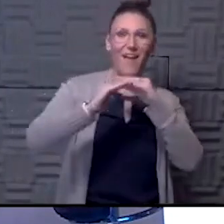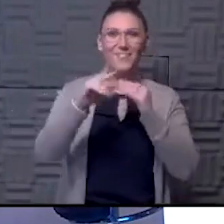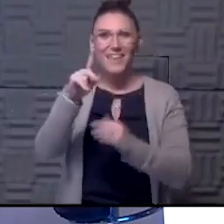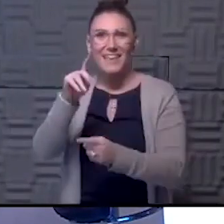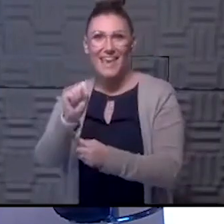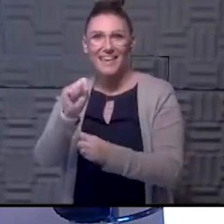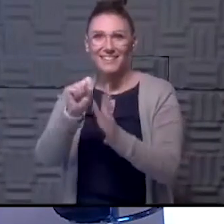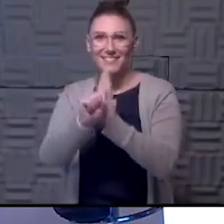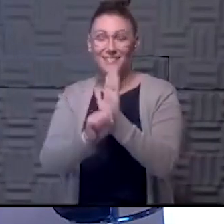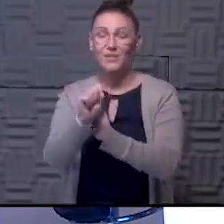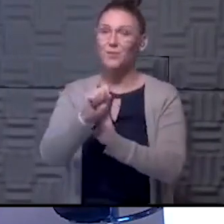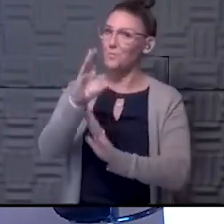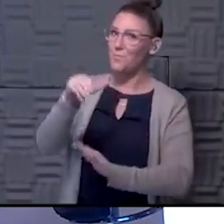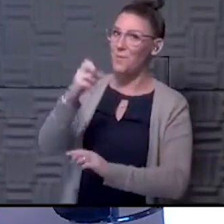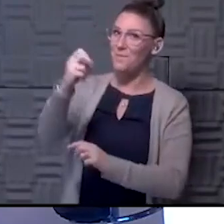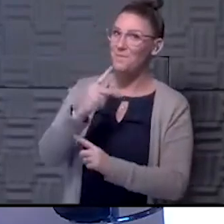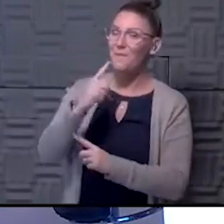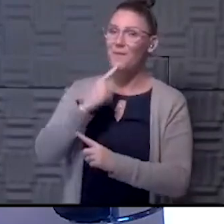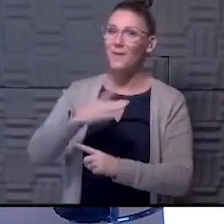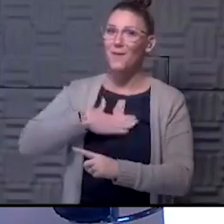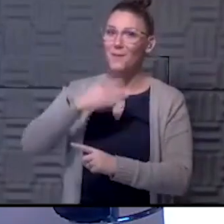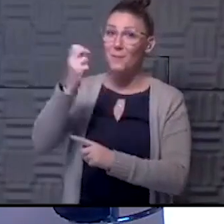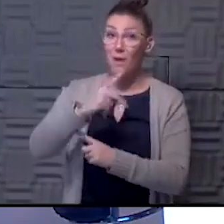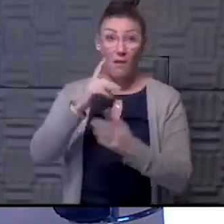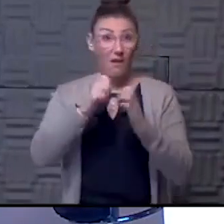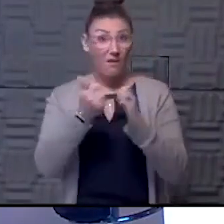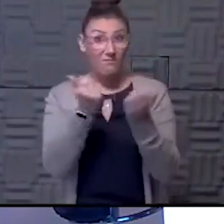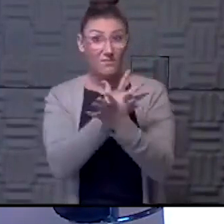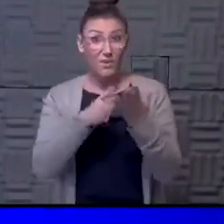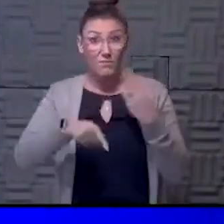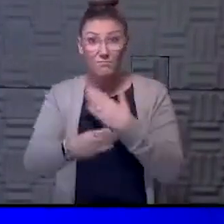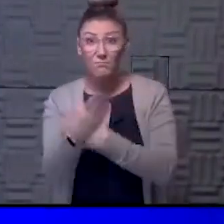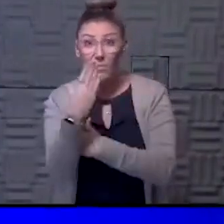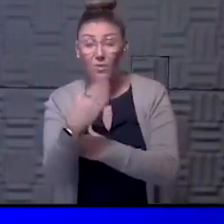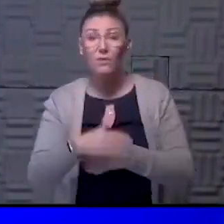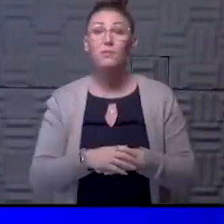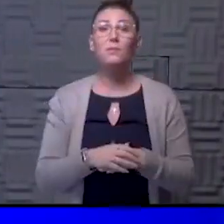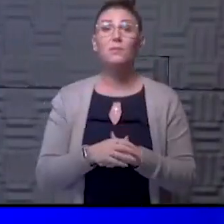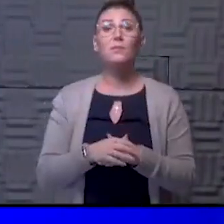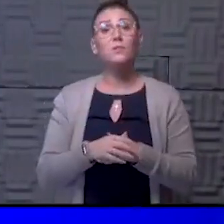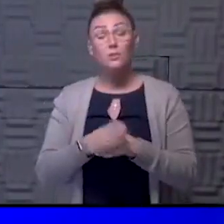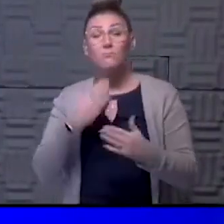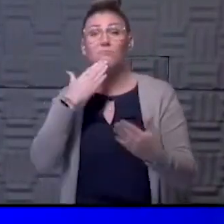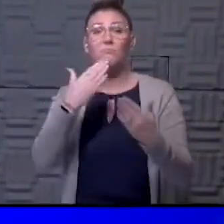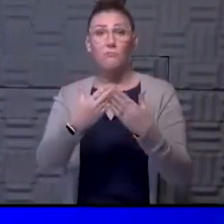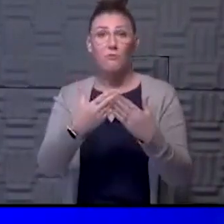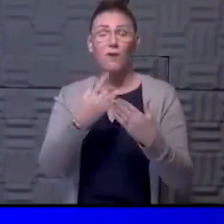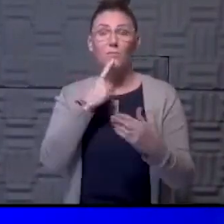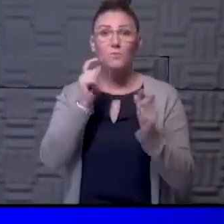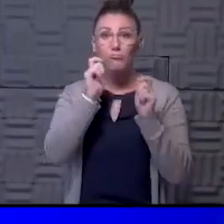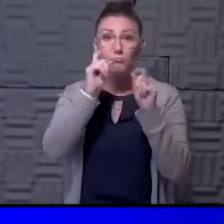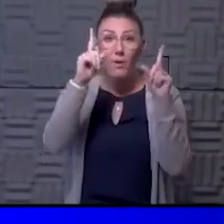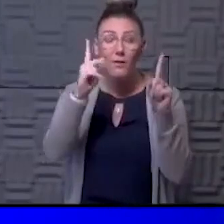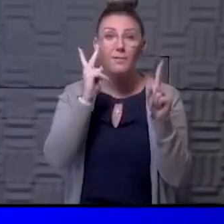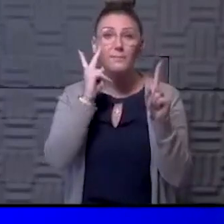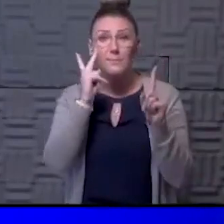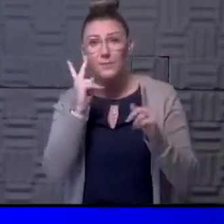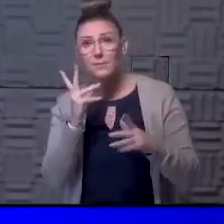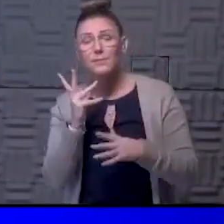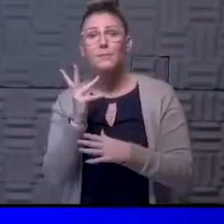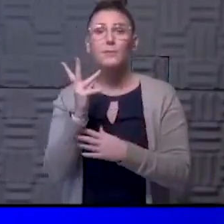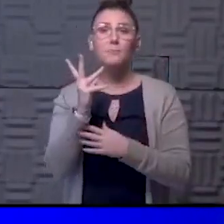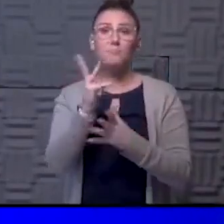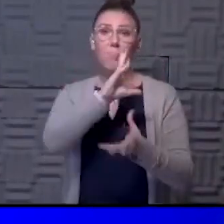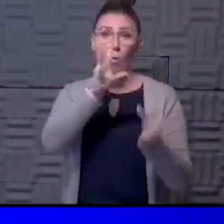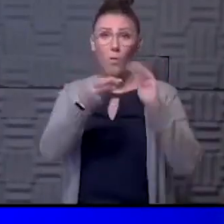So. Yeah, well, welcome back. We're glad you're back. How are things going this morning? They're doing good. I was, surprised to see